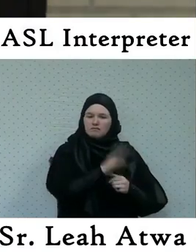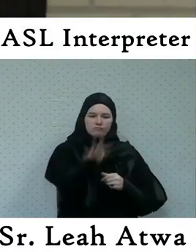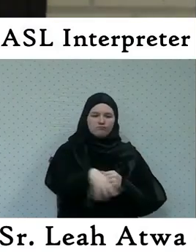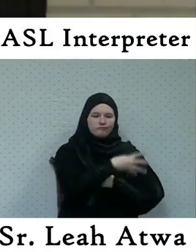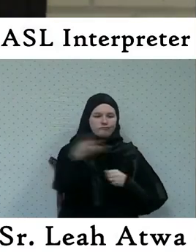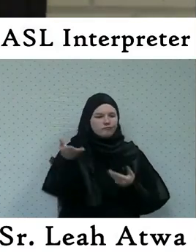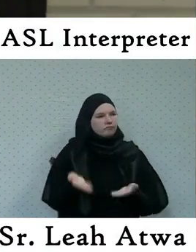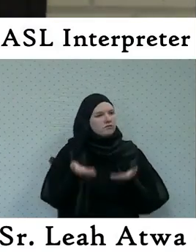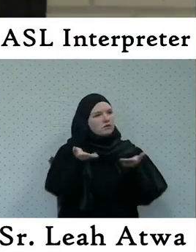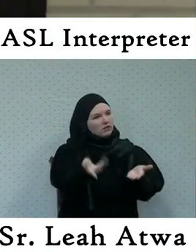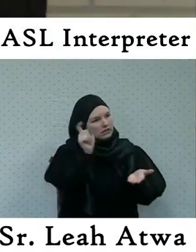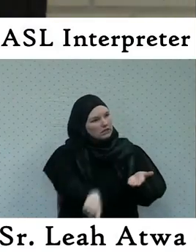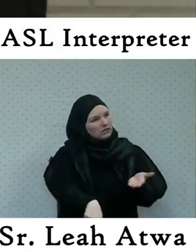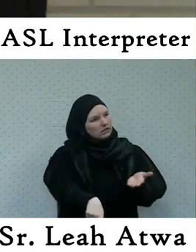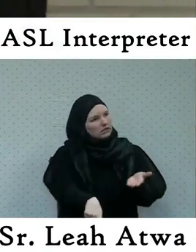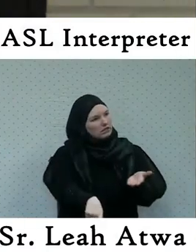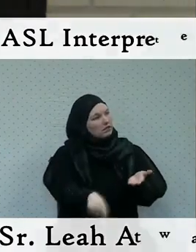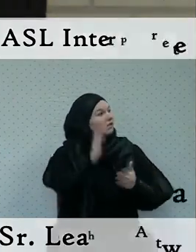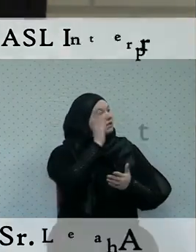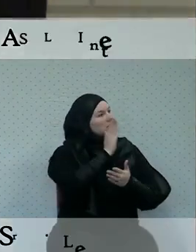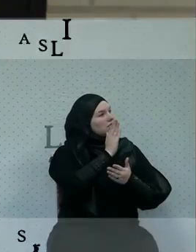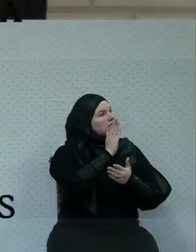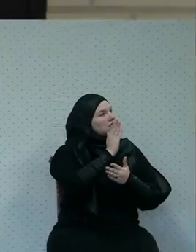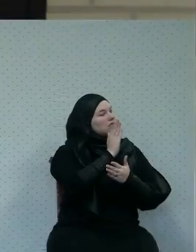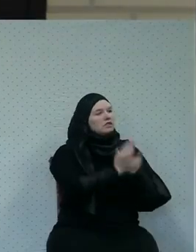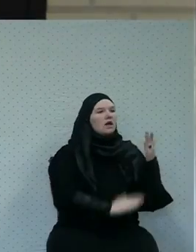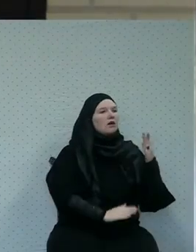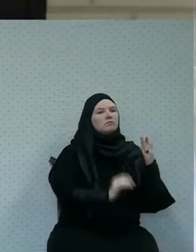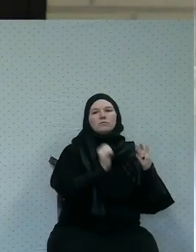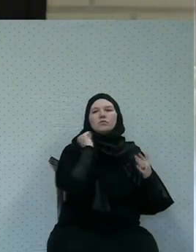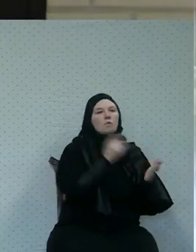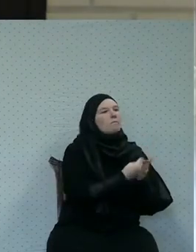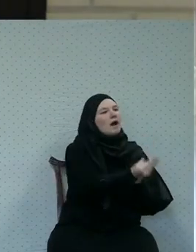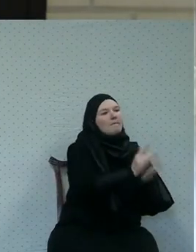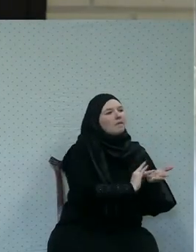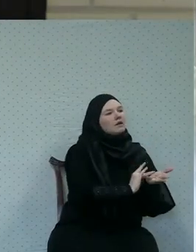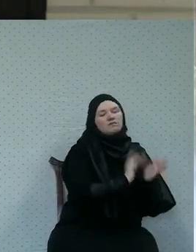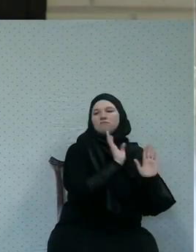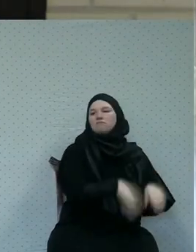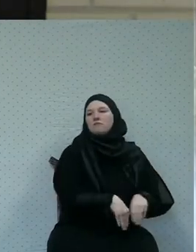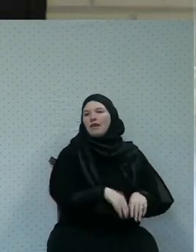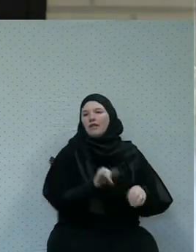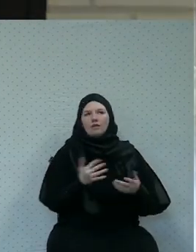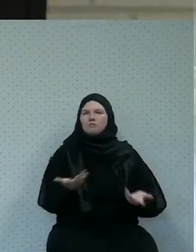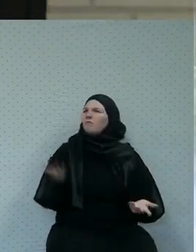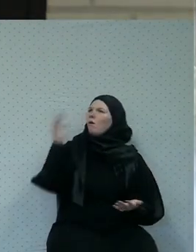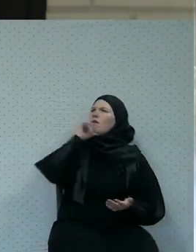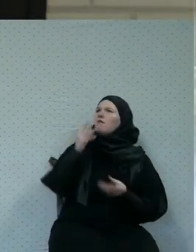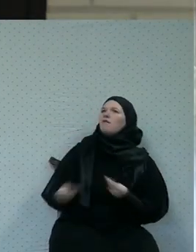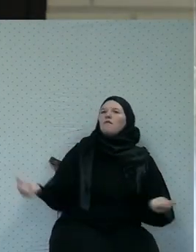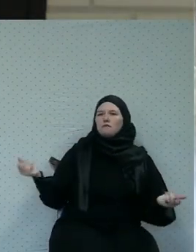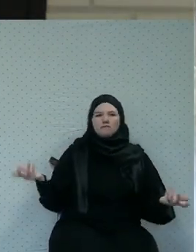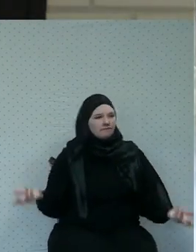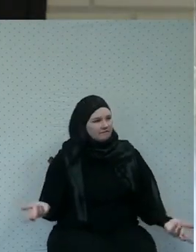schedule. Some don't buy the medication and they want to be cured. Some, they buy the